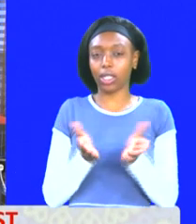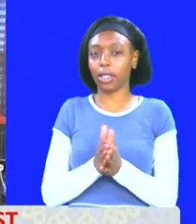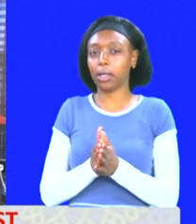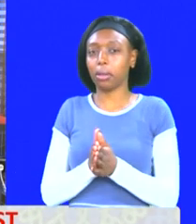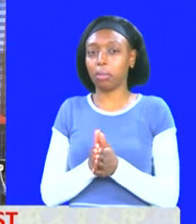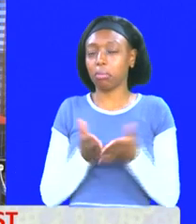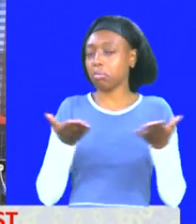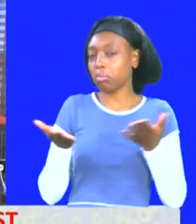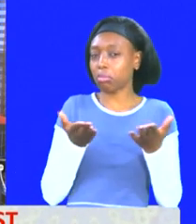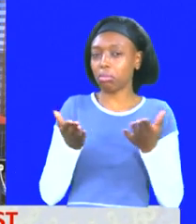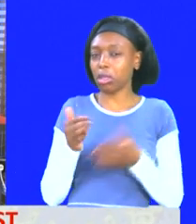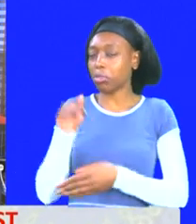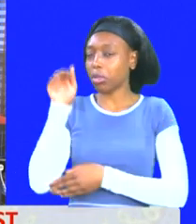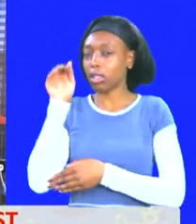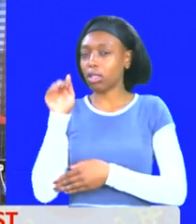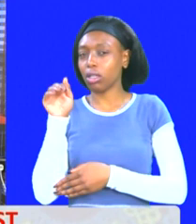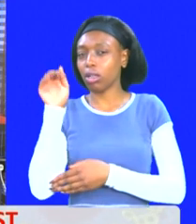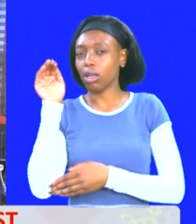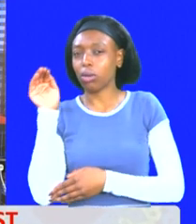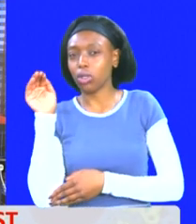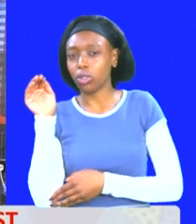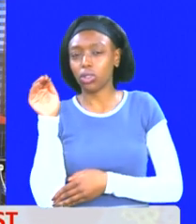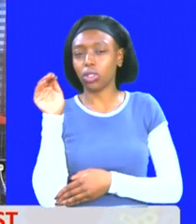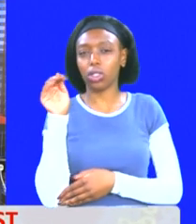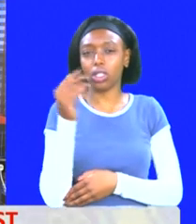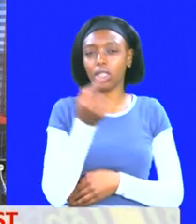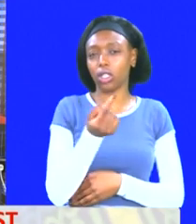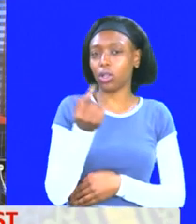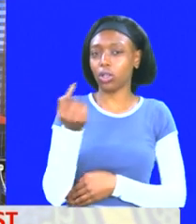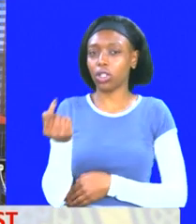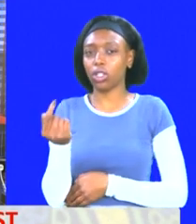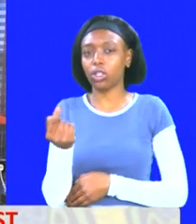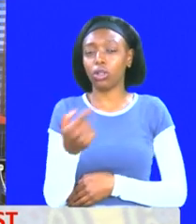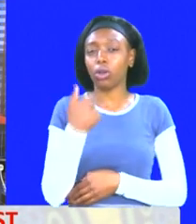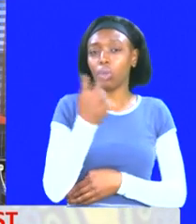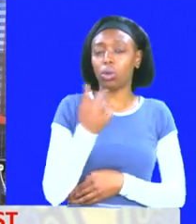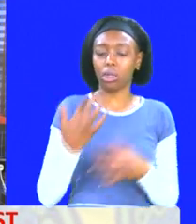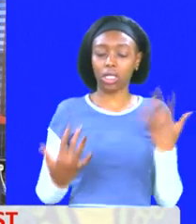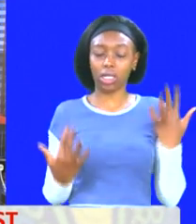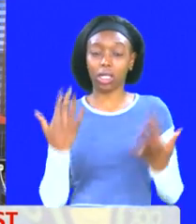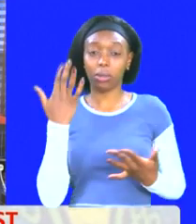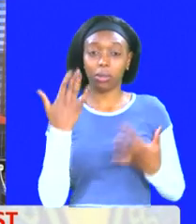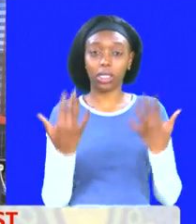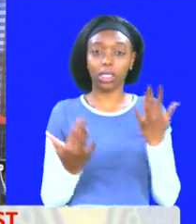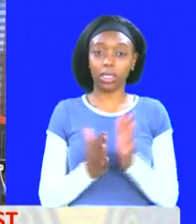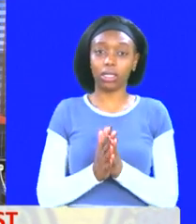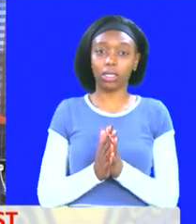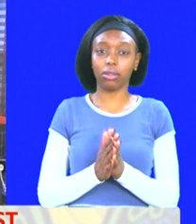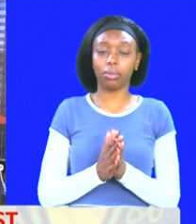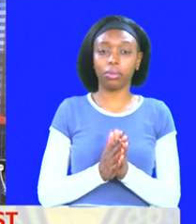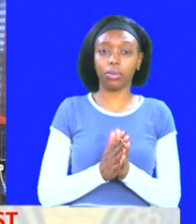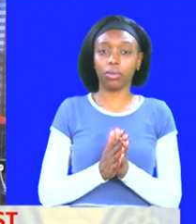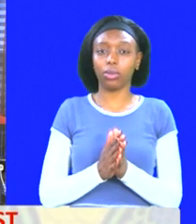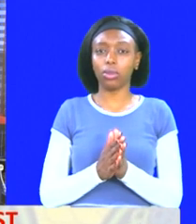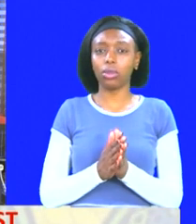few questions here and there. So how we have our artist of the week who will be celebrating later in the show. Tafadhali tuambie which artist you